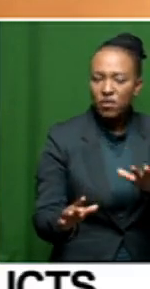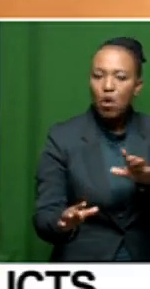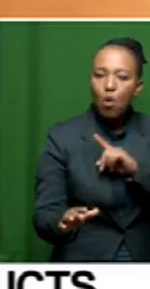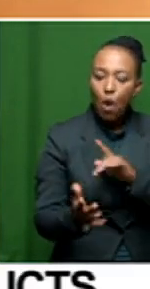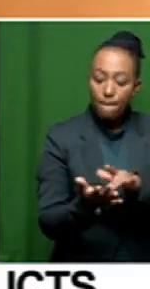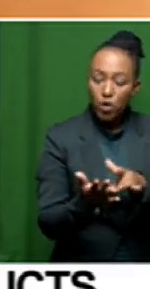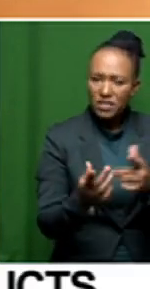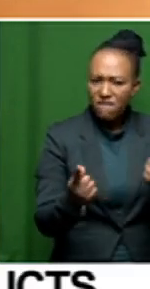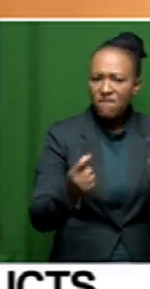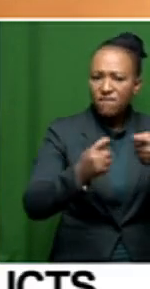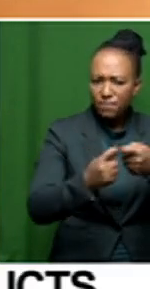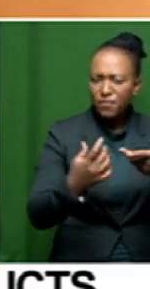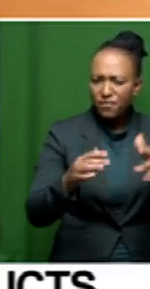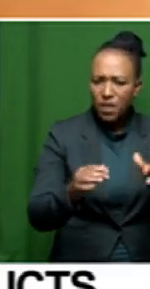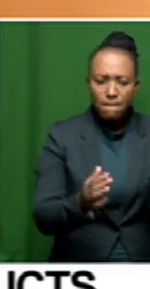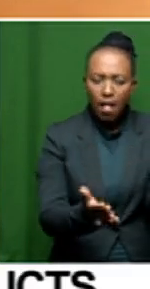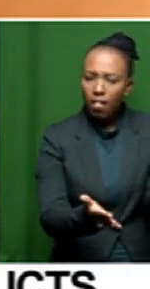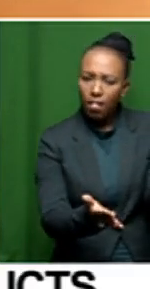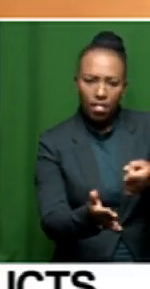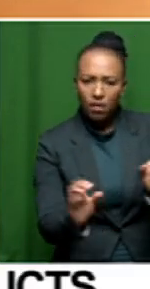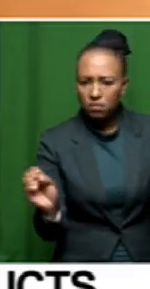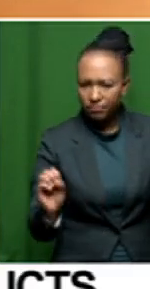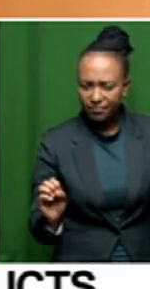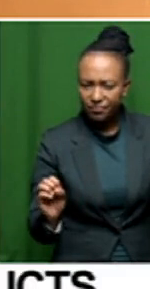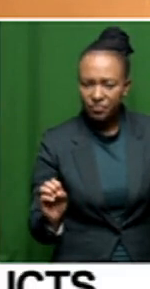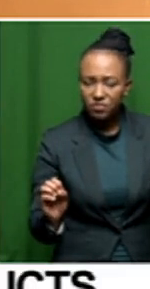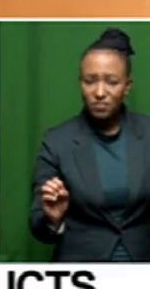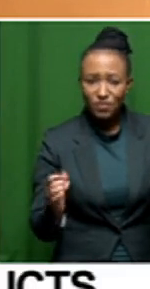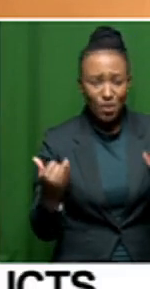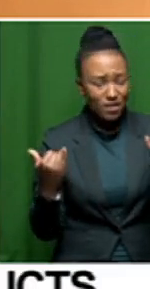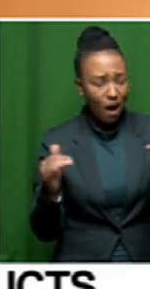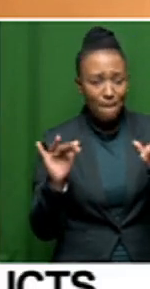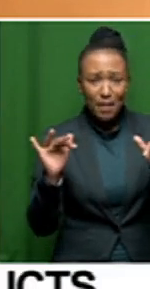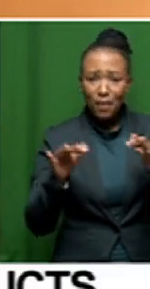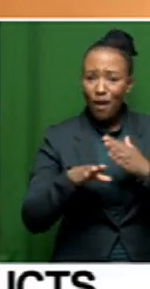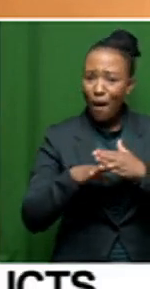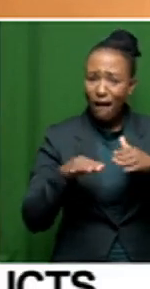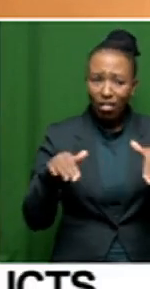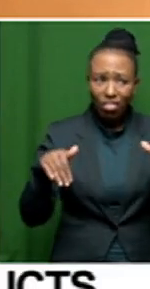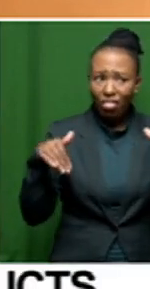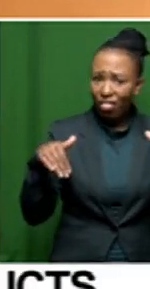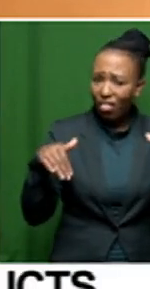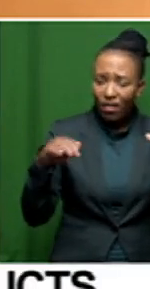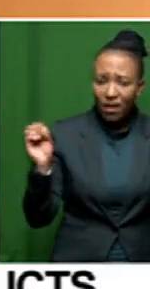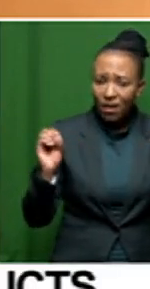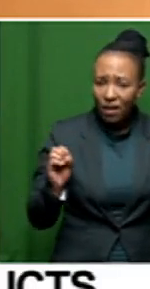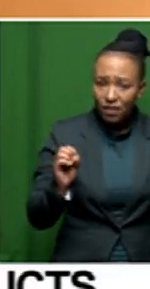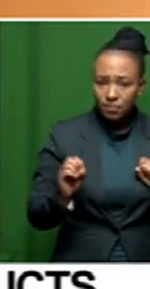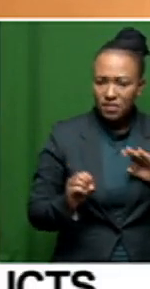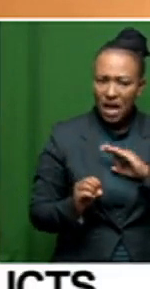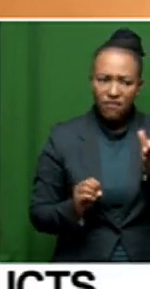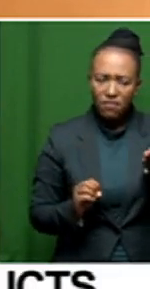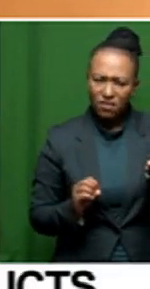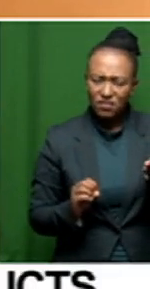posts that have not been filled when we have huge unemployment in this country and the staff that is